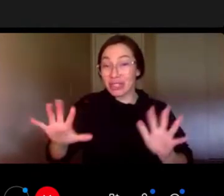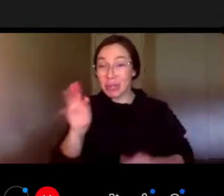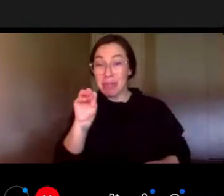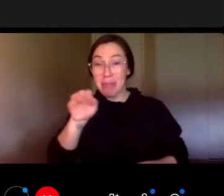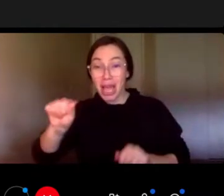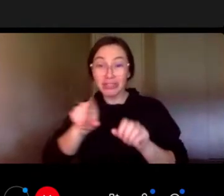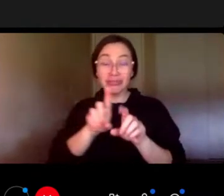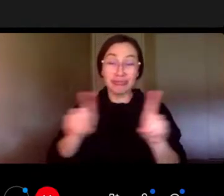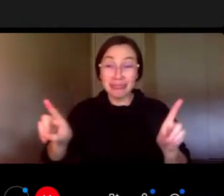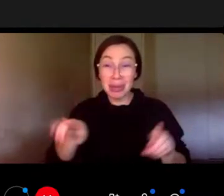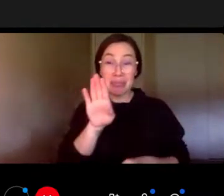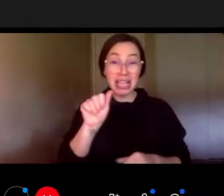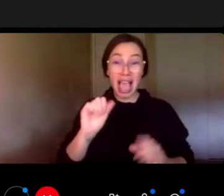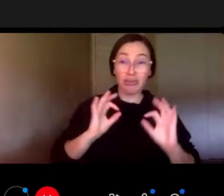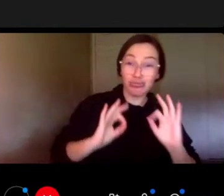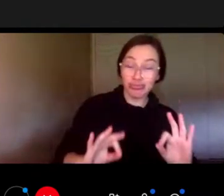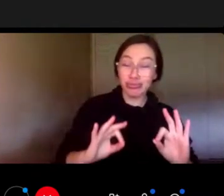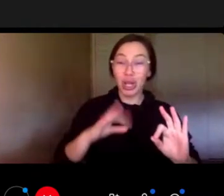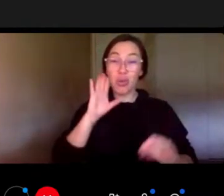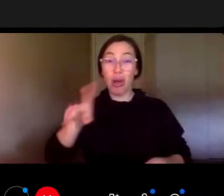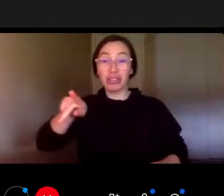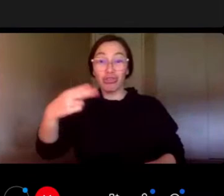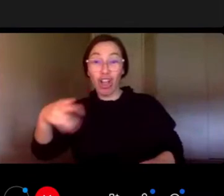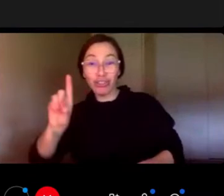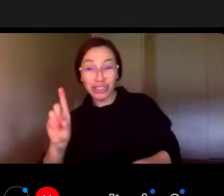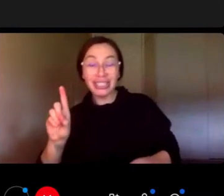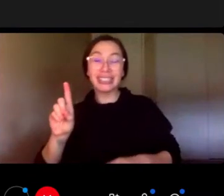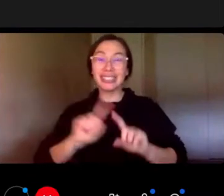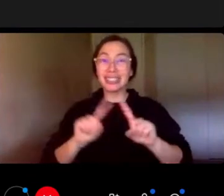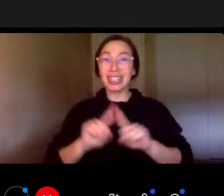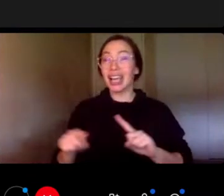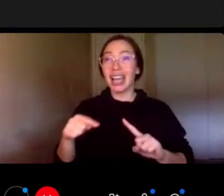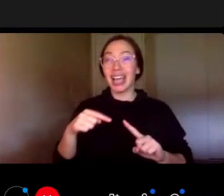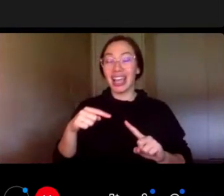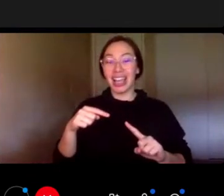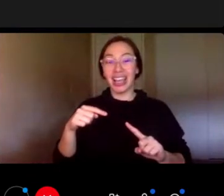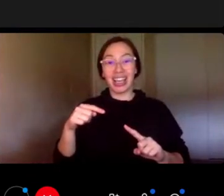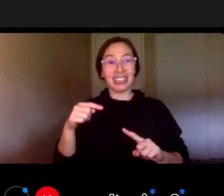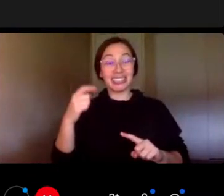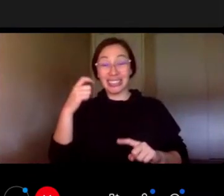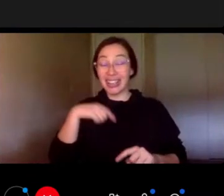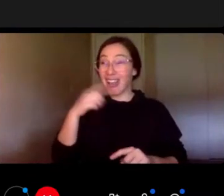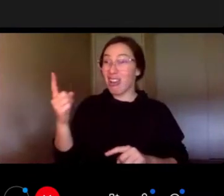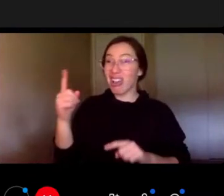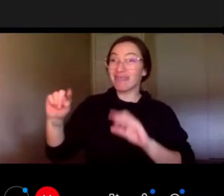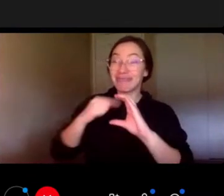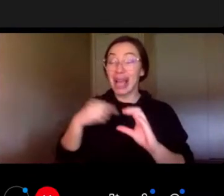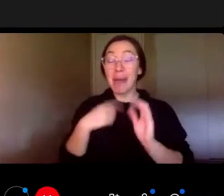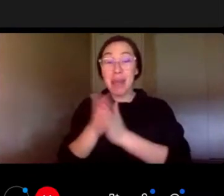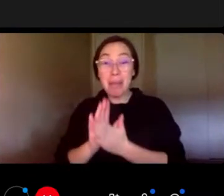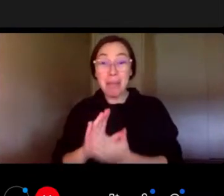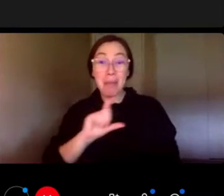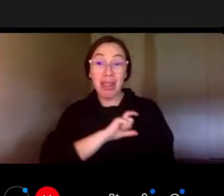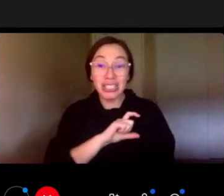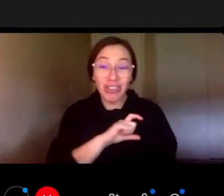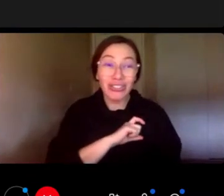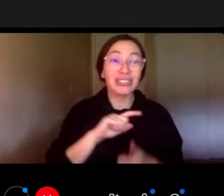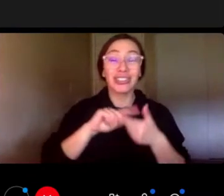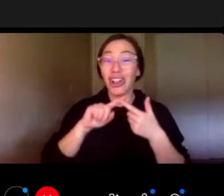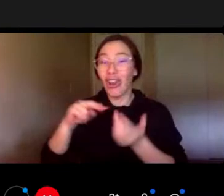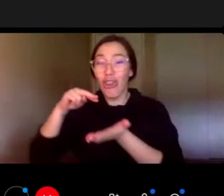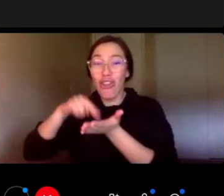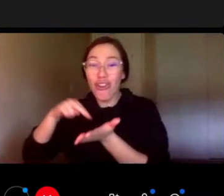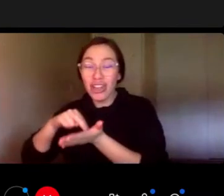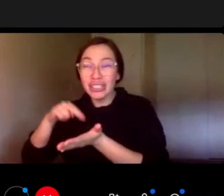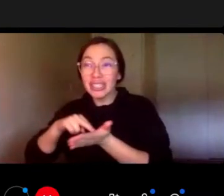master's, with my BA. I'm going for a doctorate. I just became a police officer. I just became a nurse. That's